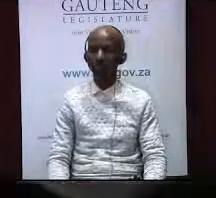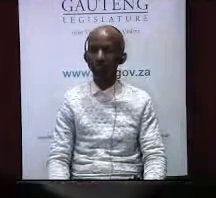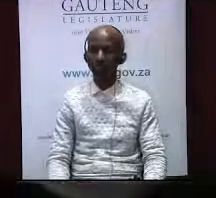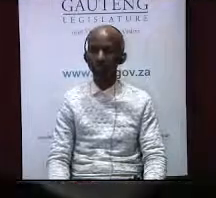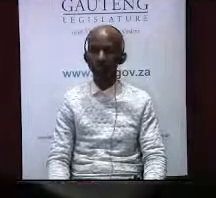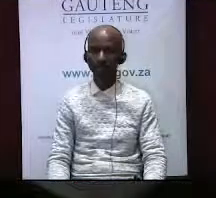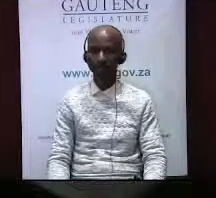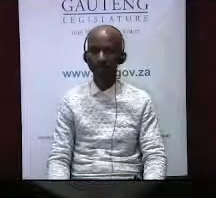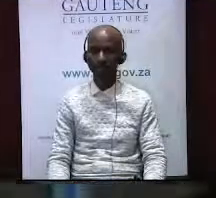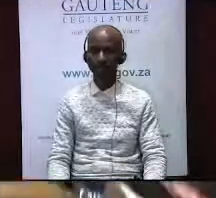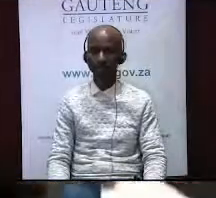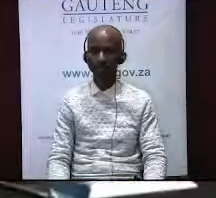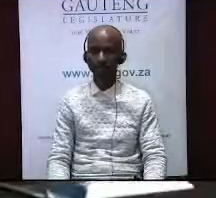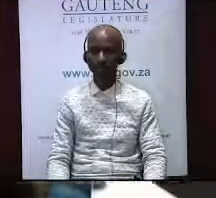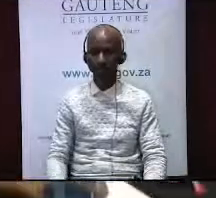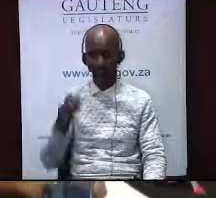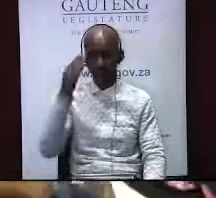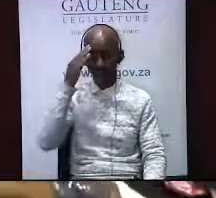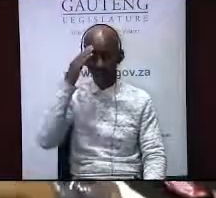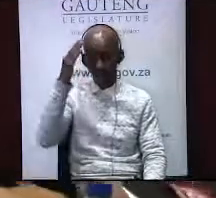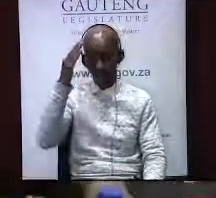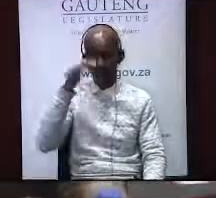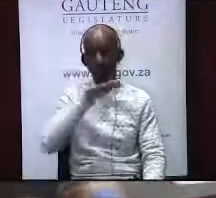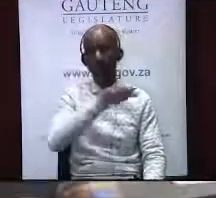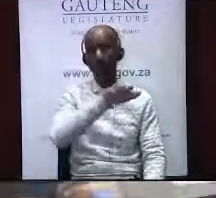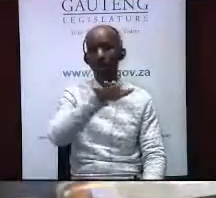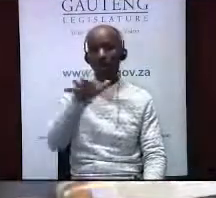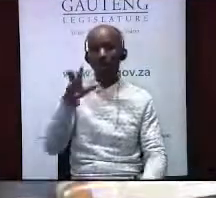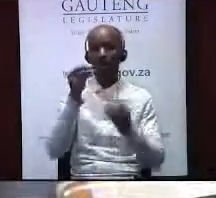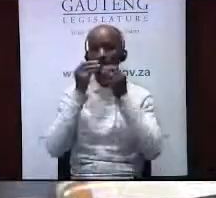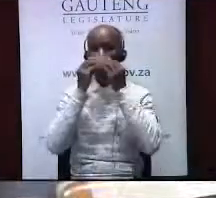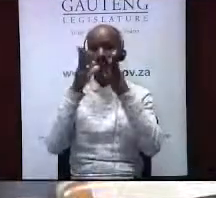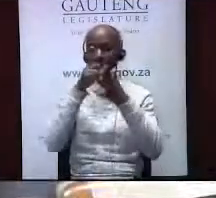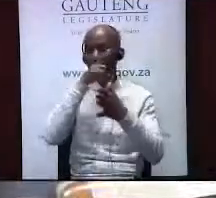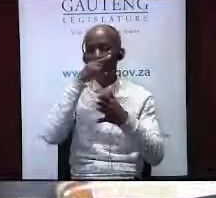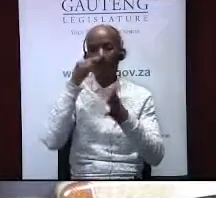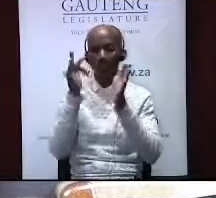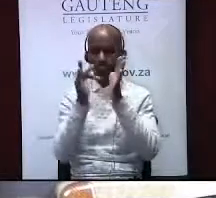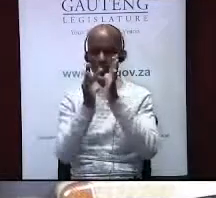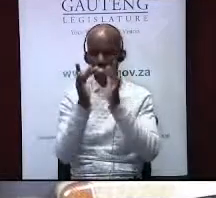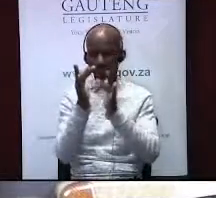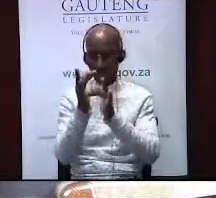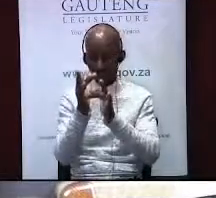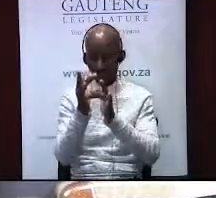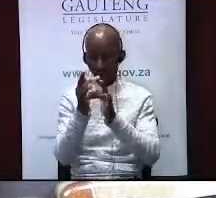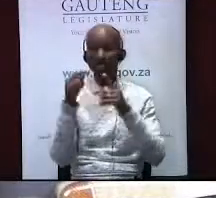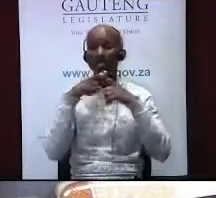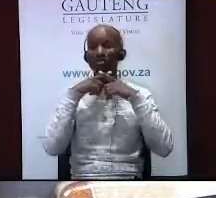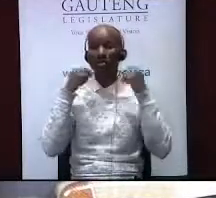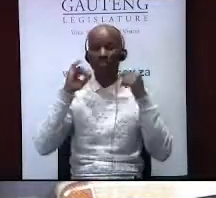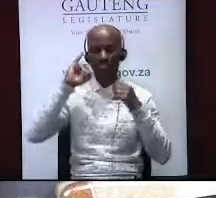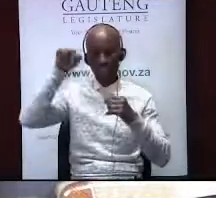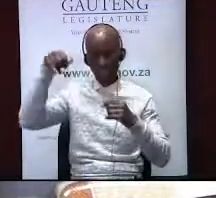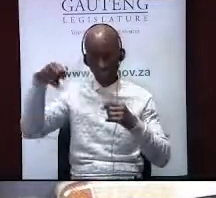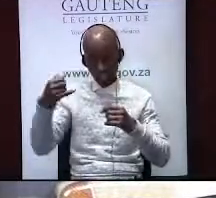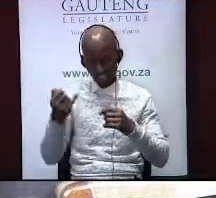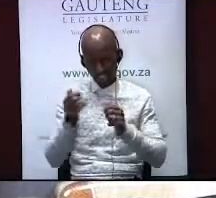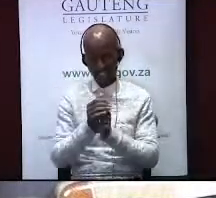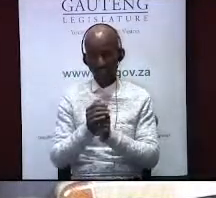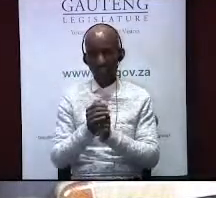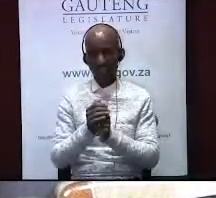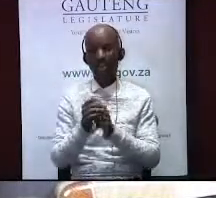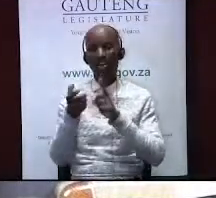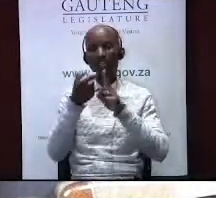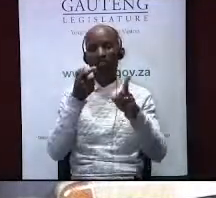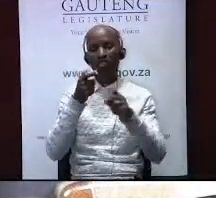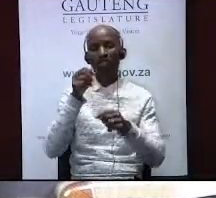Greetings, one and all, in the wonderful name of Jesus. I am Pastor Jayshree Narayan Sami